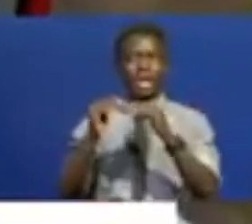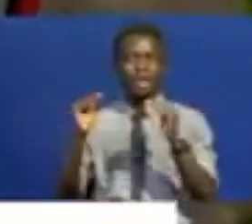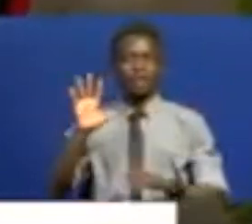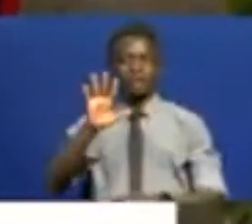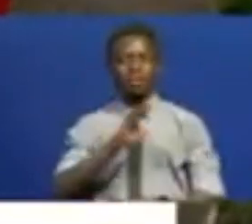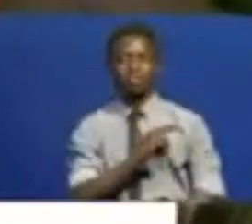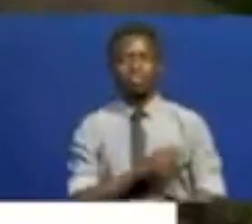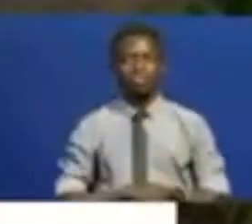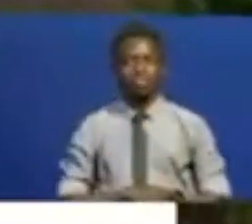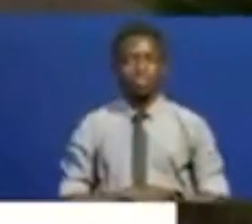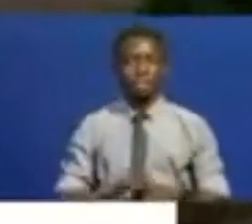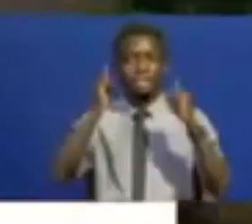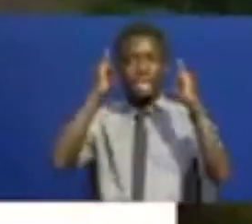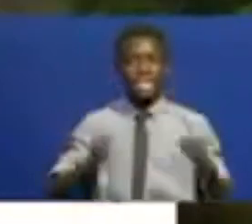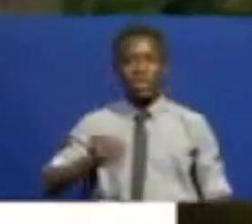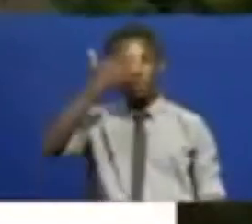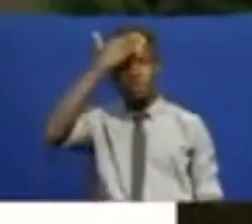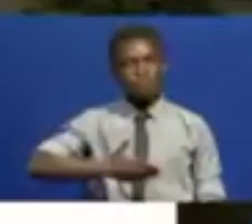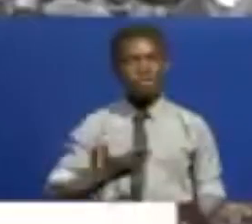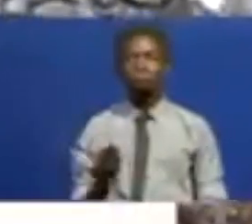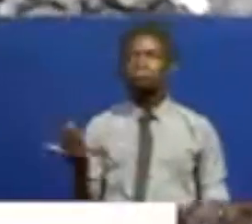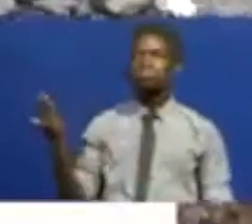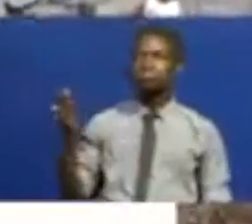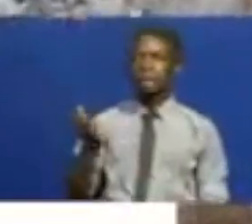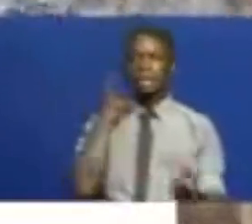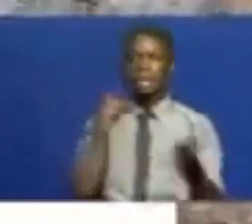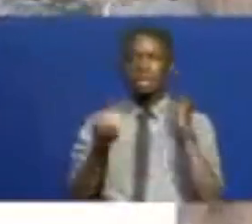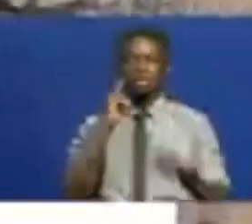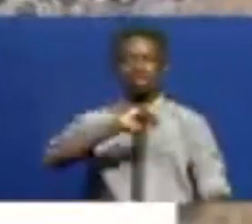The new face of Kericho town in Kericho County.